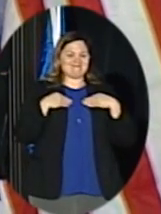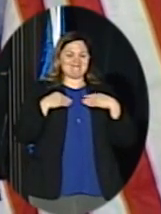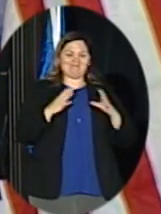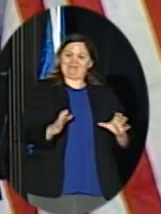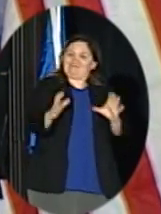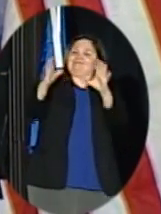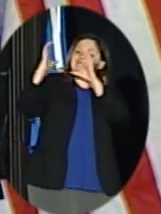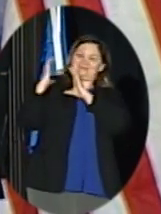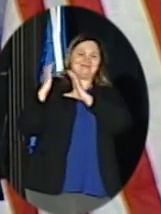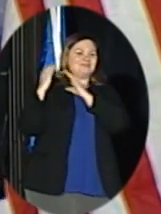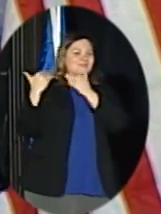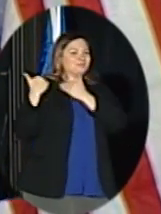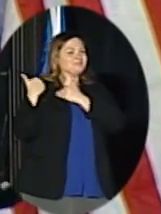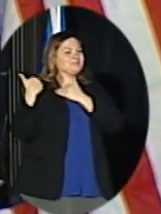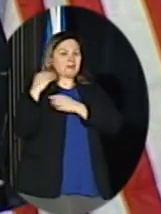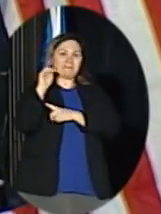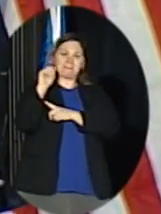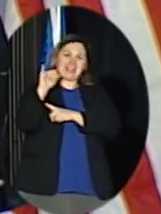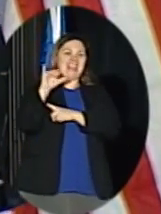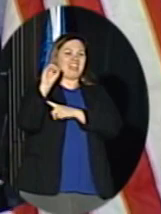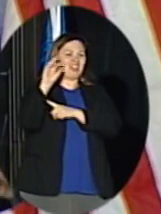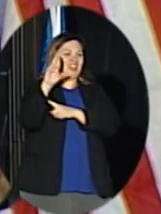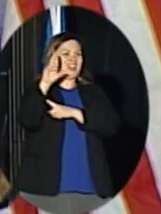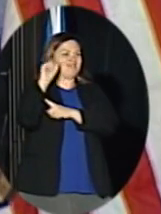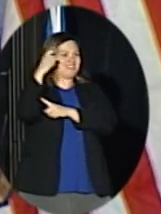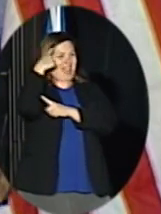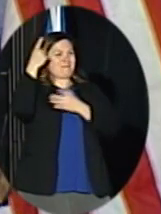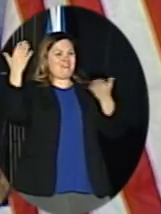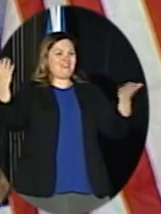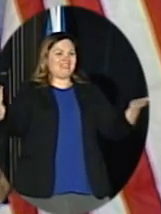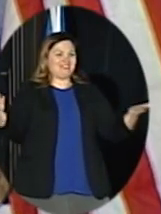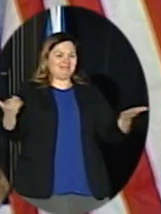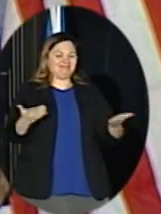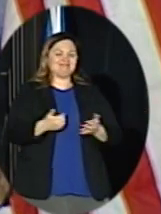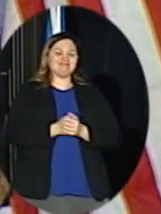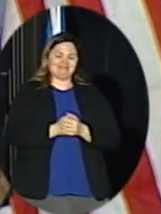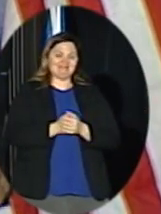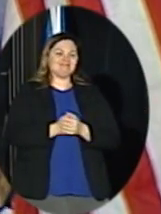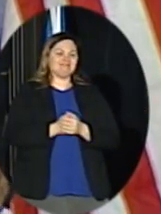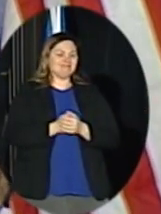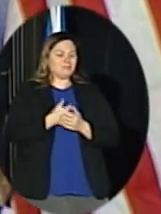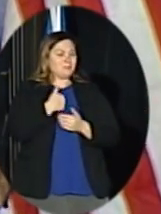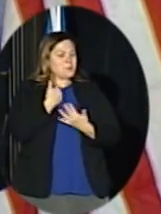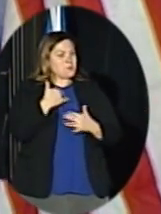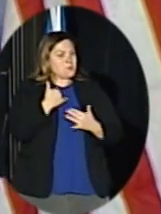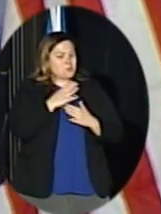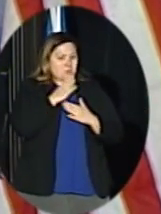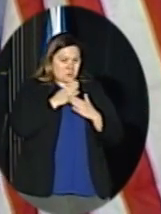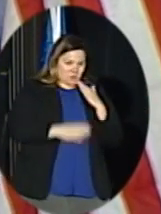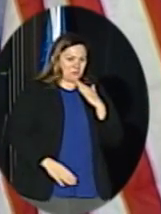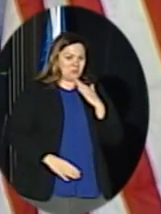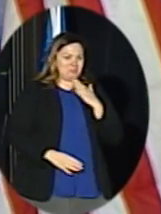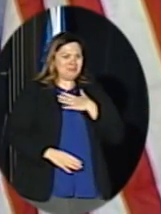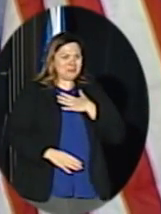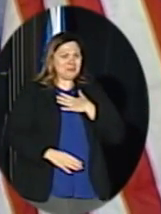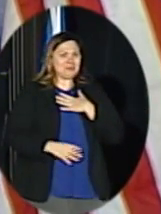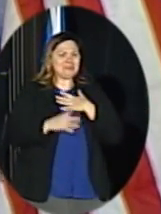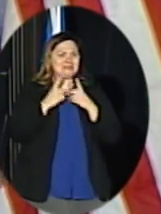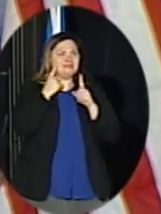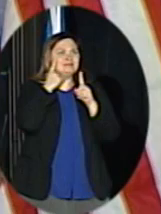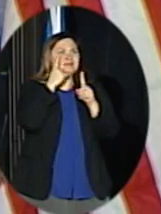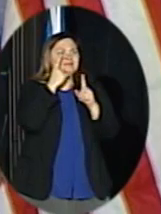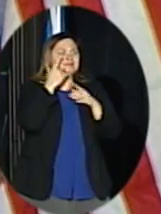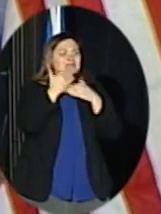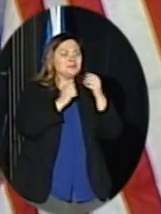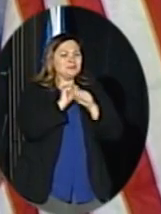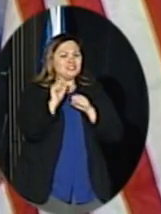Paul. I am humbled by the work ahead and ready to stand shoulder to shoulder with you to guide this city